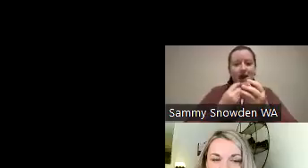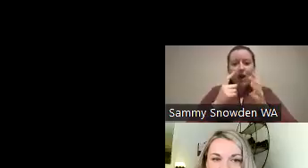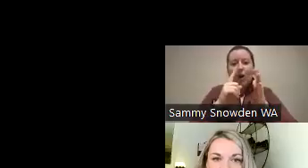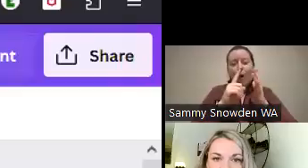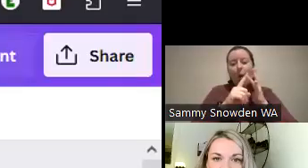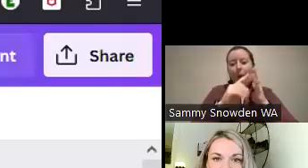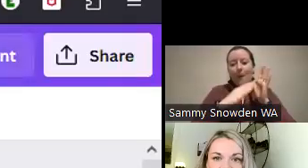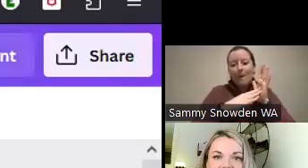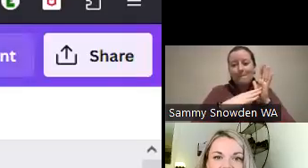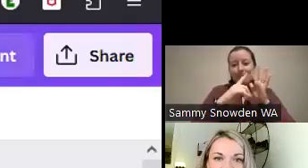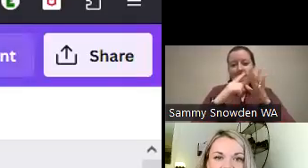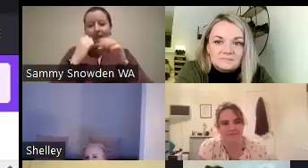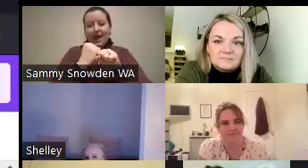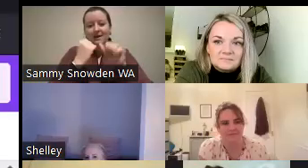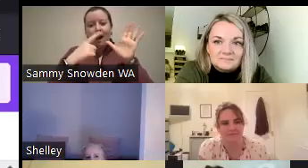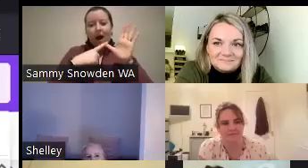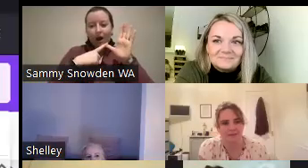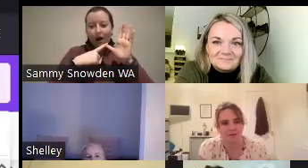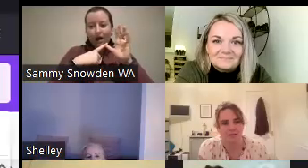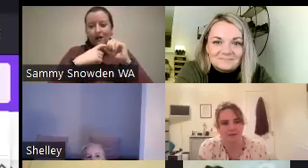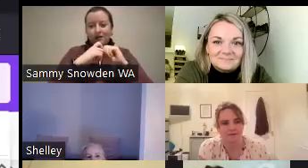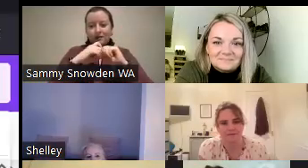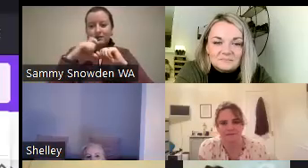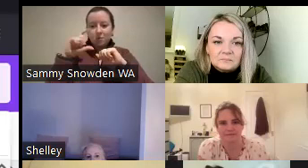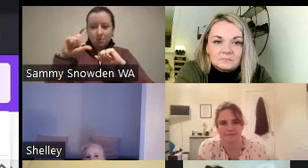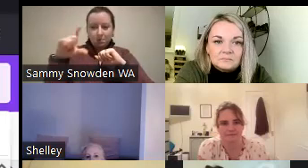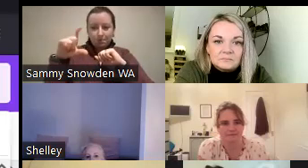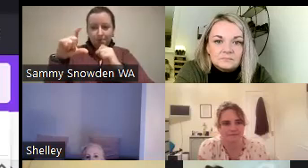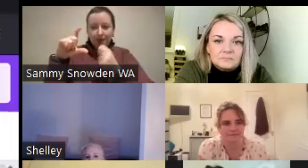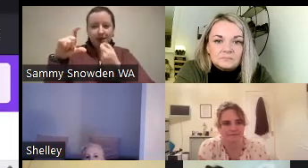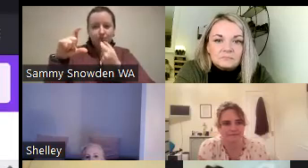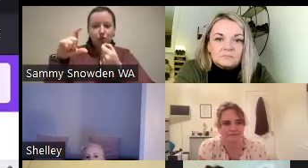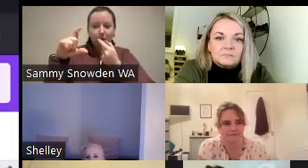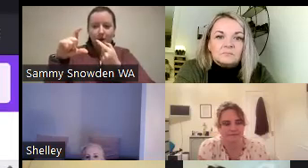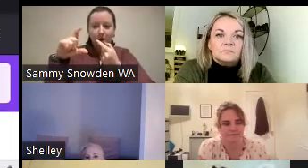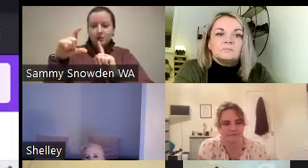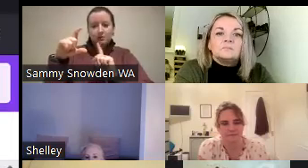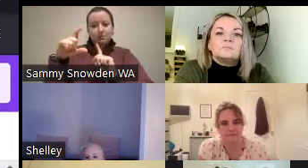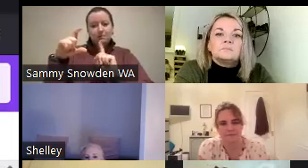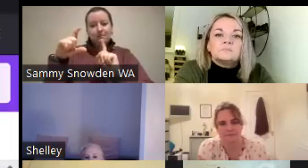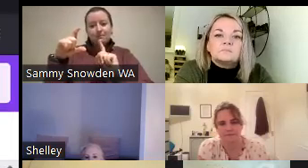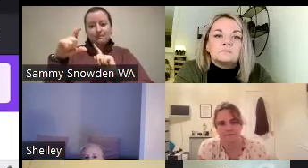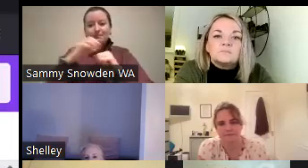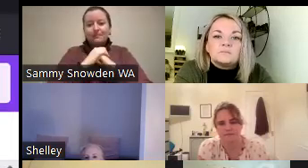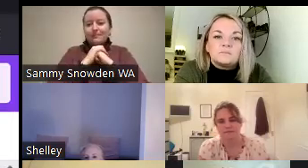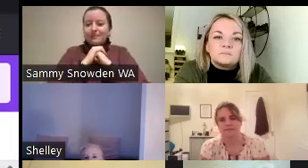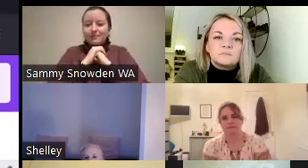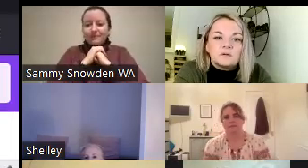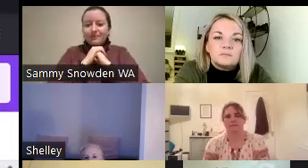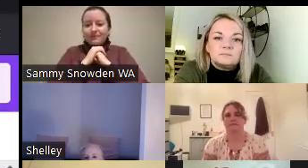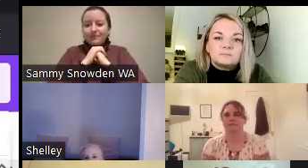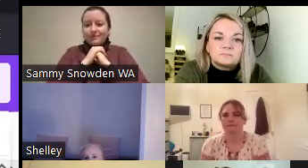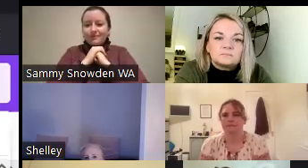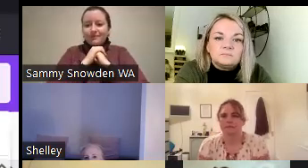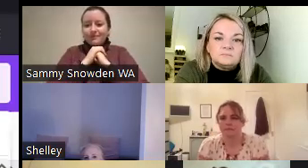Great. Can you hear me okay? Yep, all good. Brilliant. Okay, let's start this presentation.